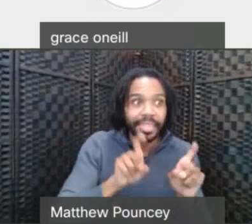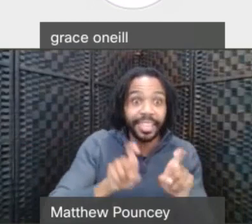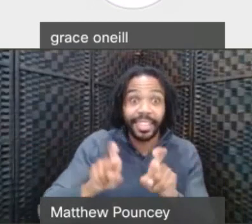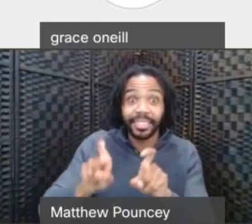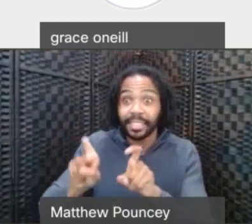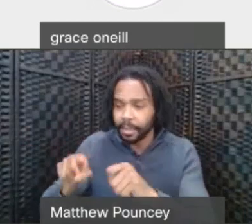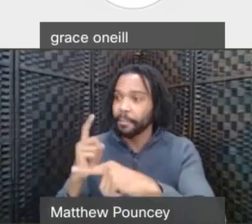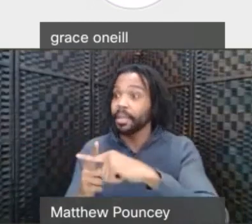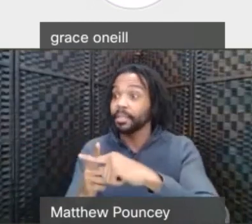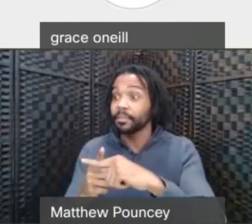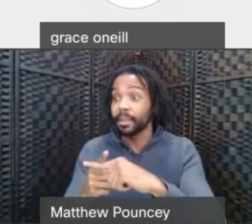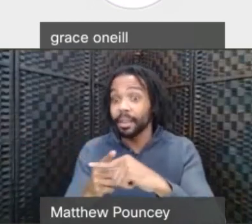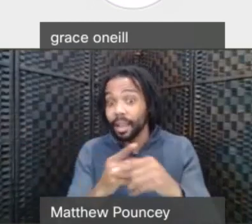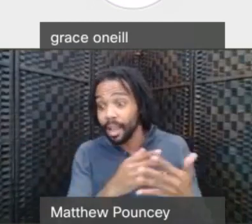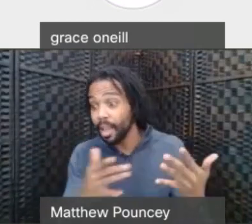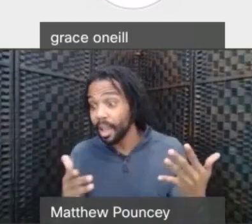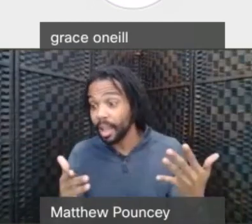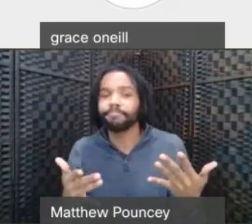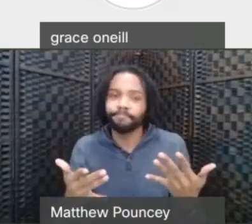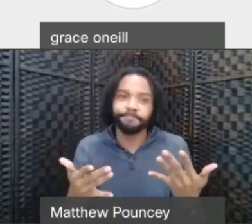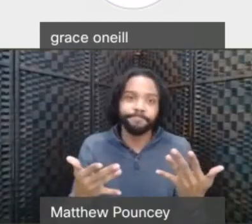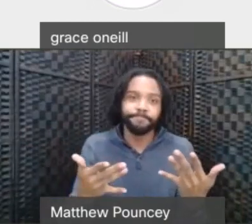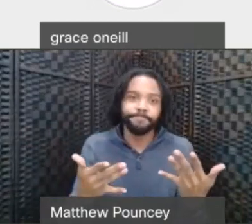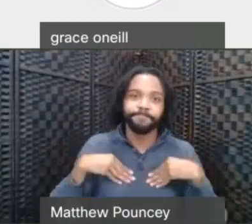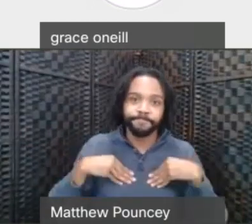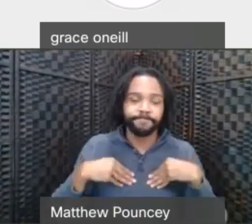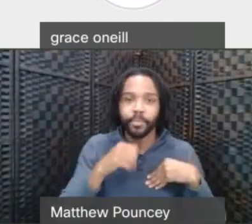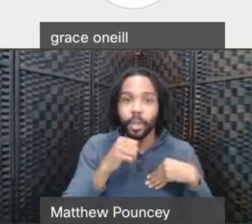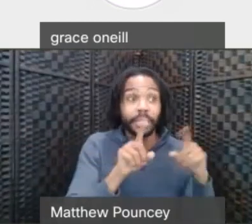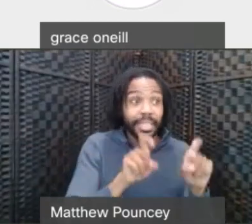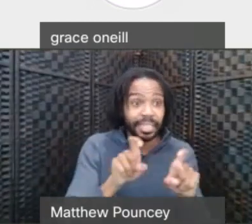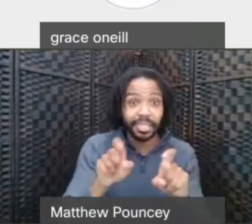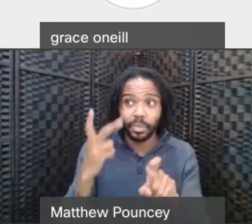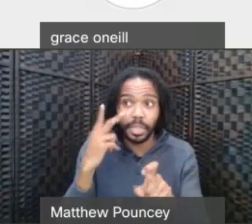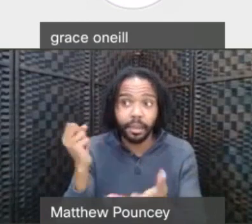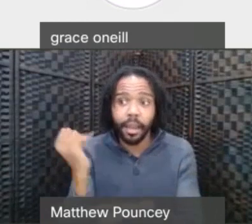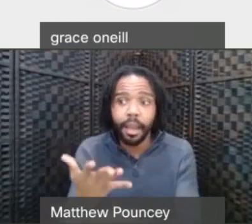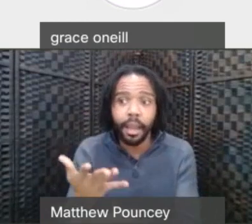you get a positive result, you should act accordingly. That's 100% correct.